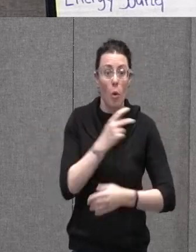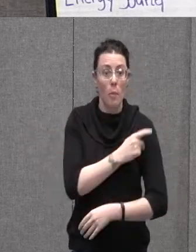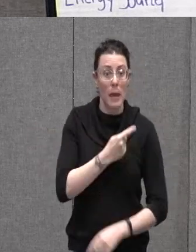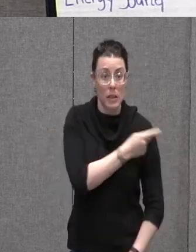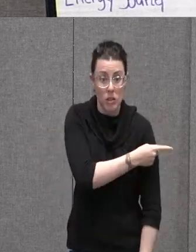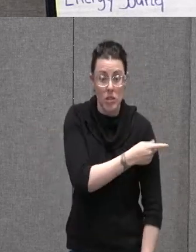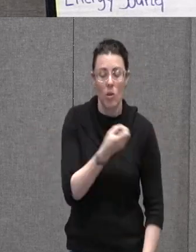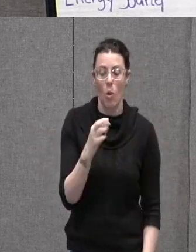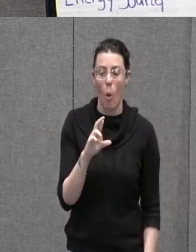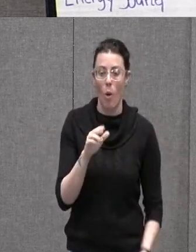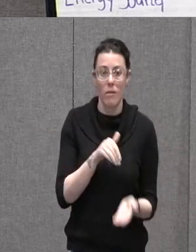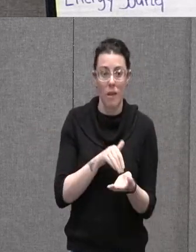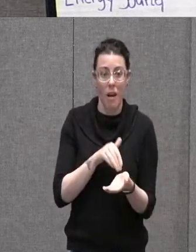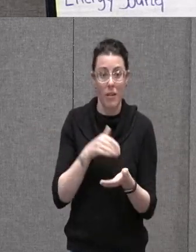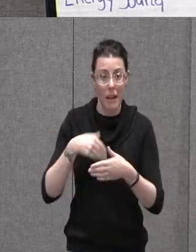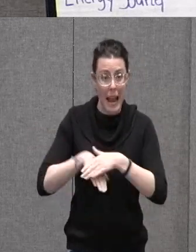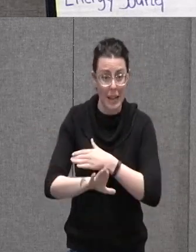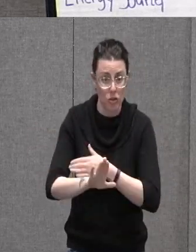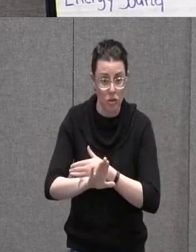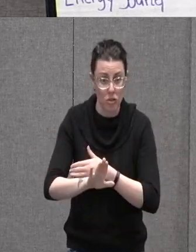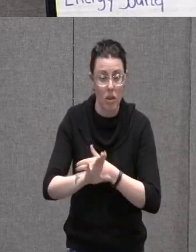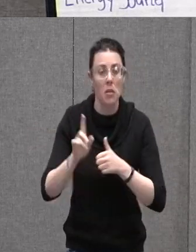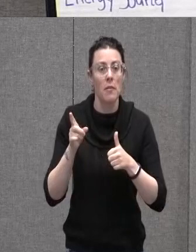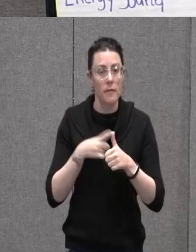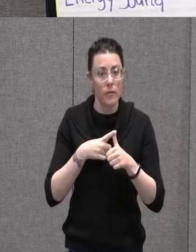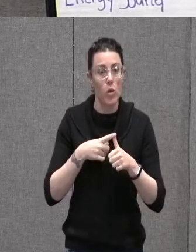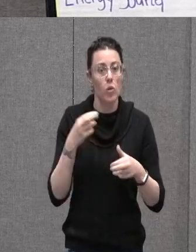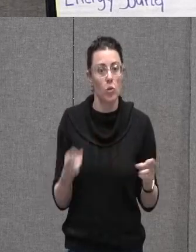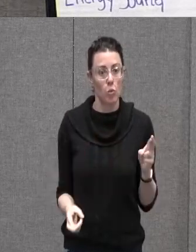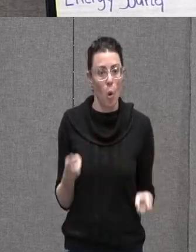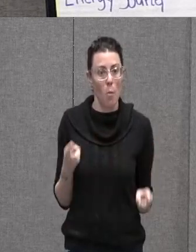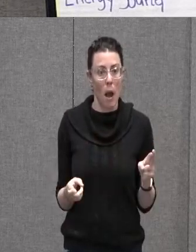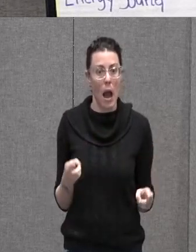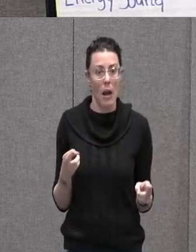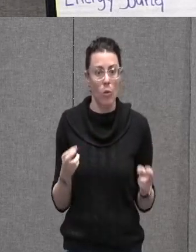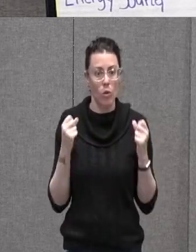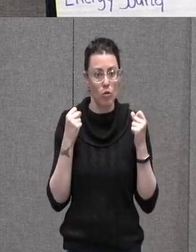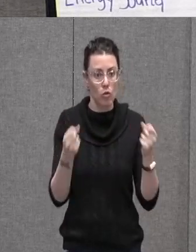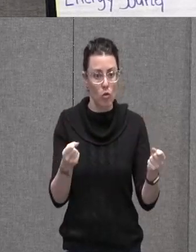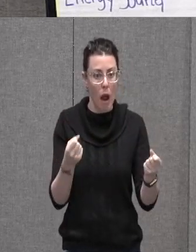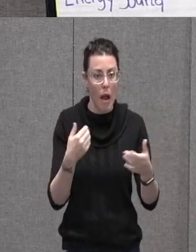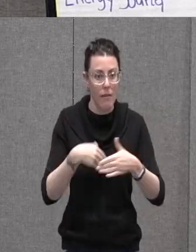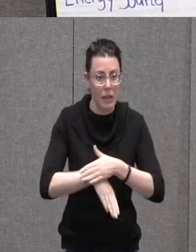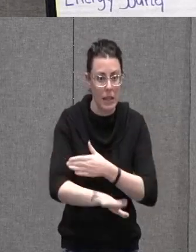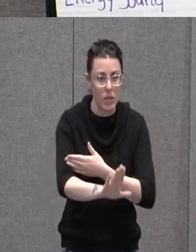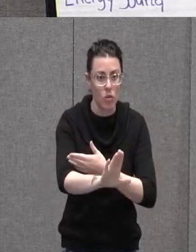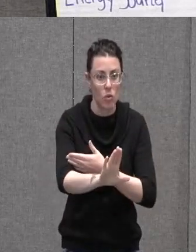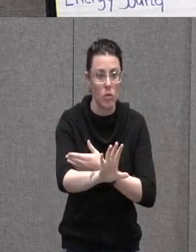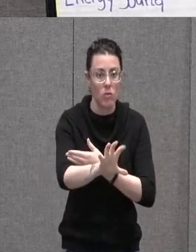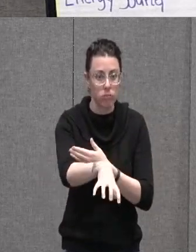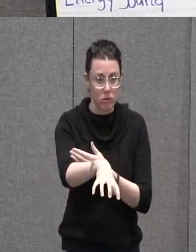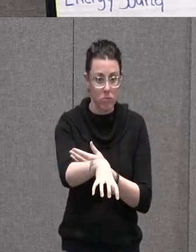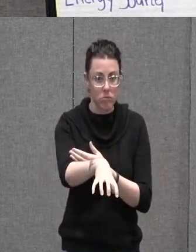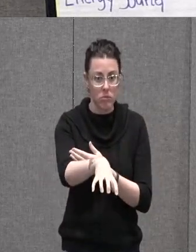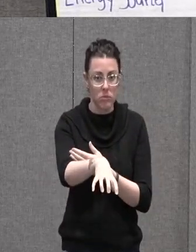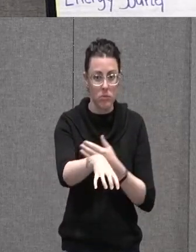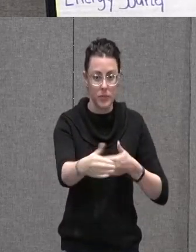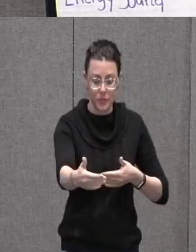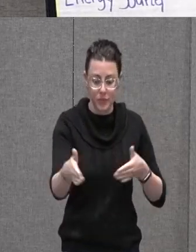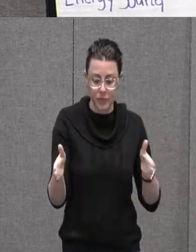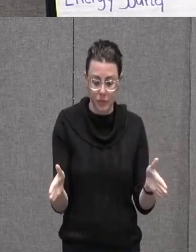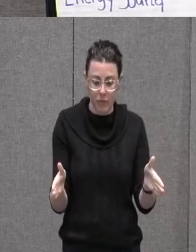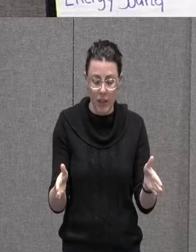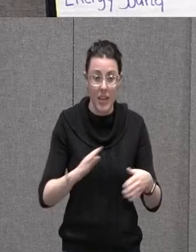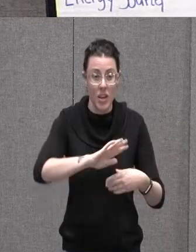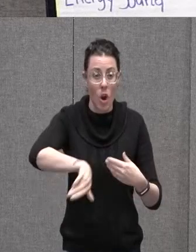into the room, the robot drives into the room, nobody in it, and it turns on all of these UV lights